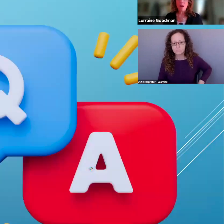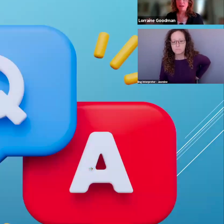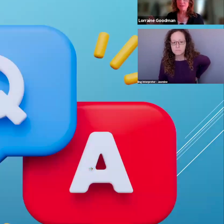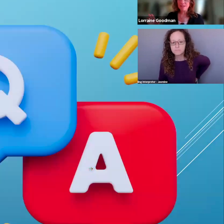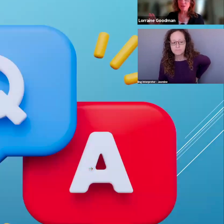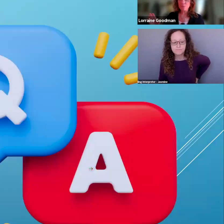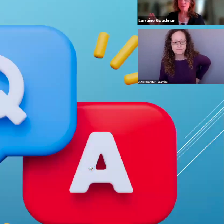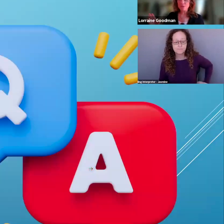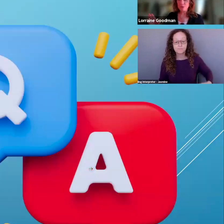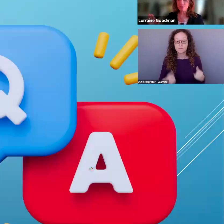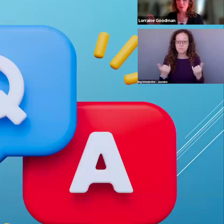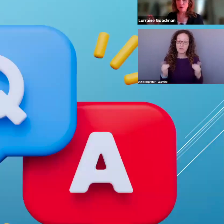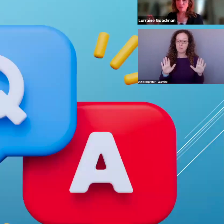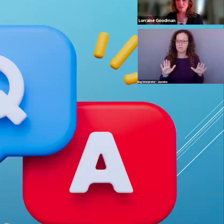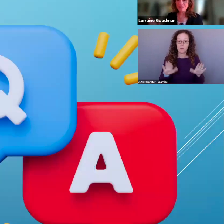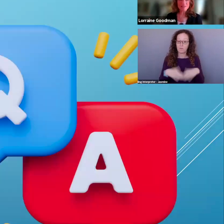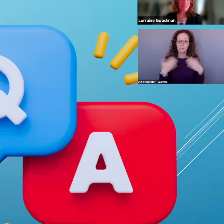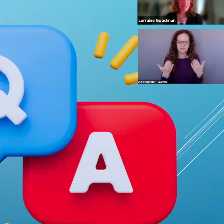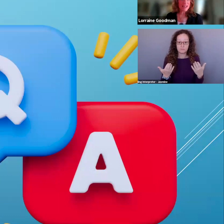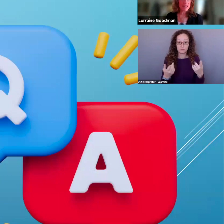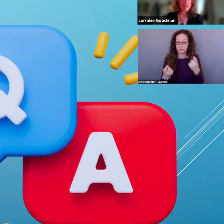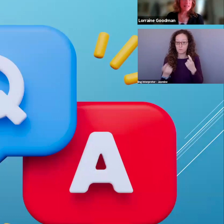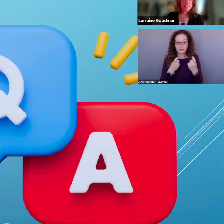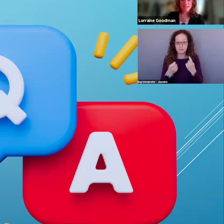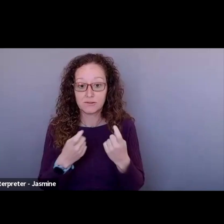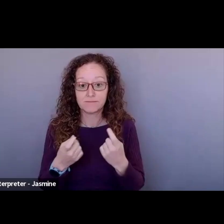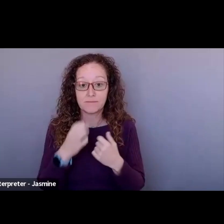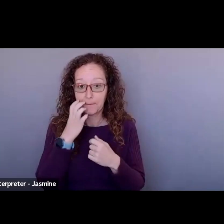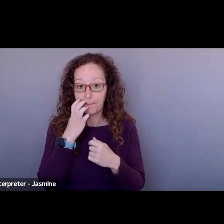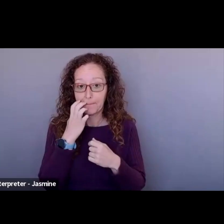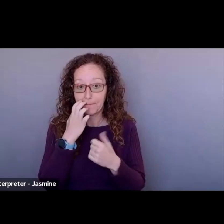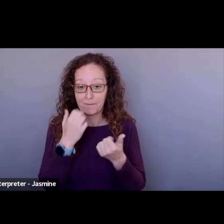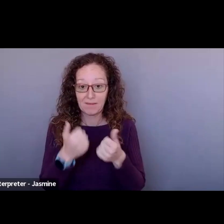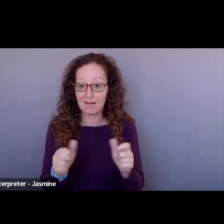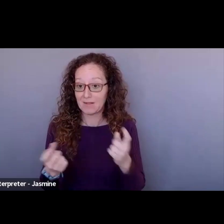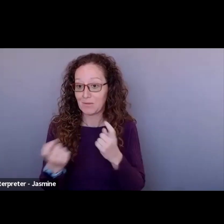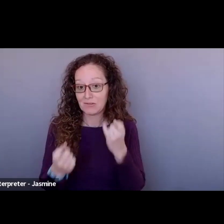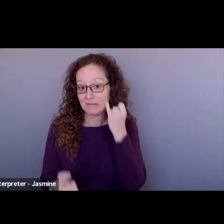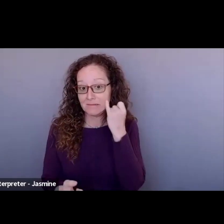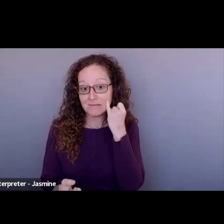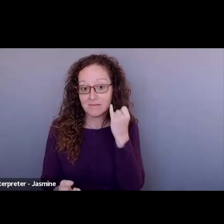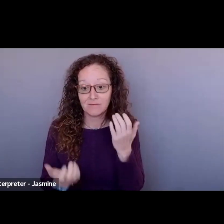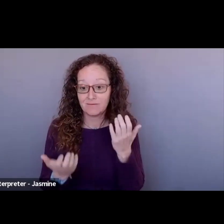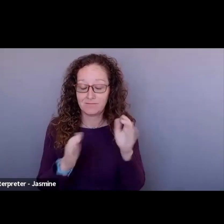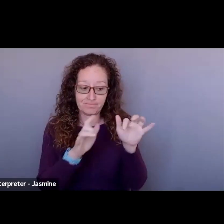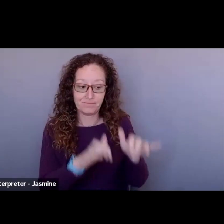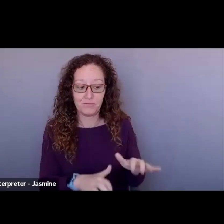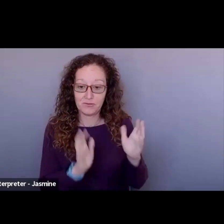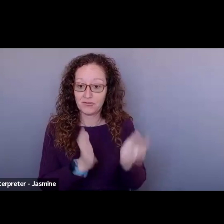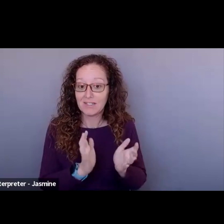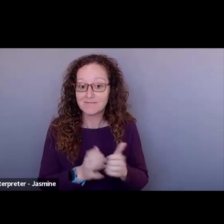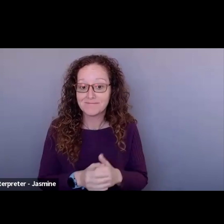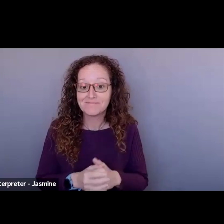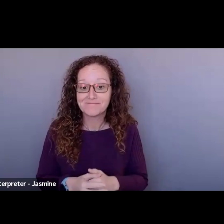so I would like to open the floor for questions. Uh, if you have any questions, please feel free to put them in the chat.